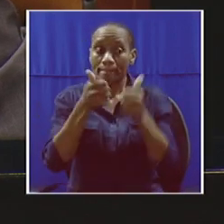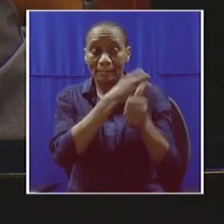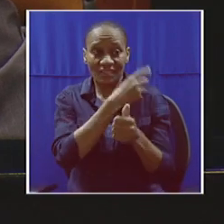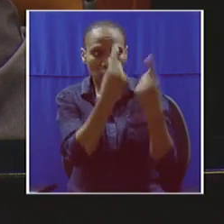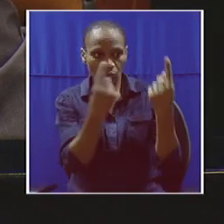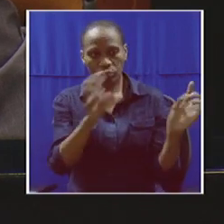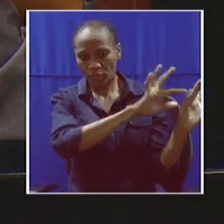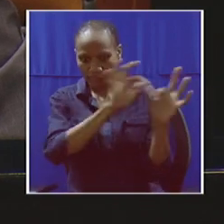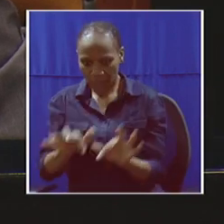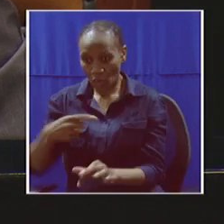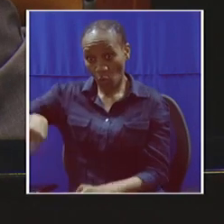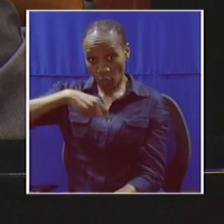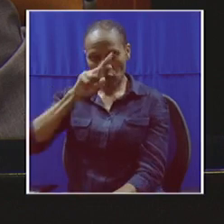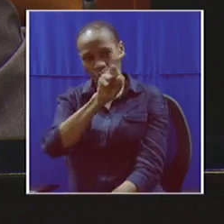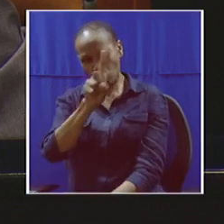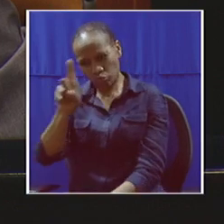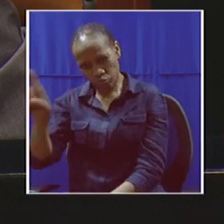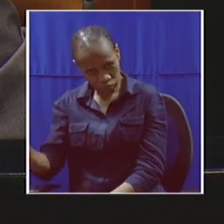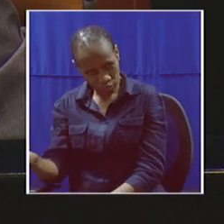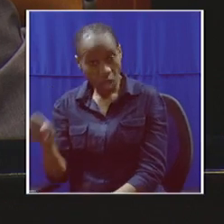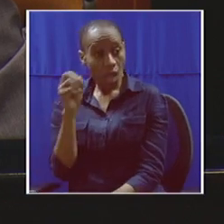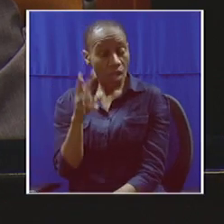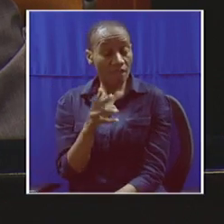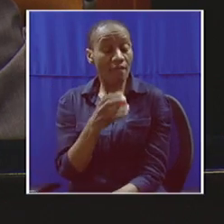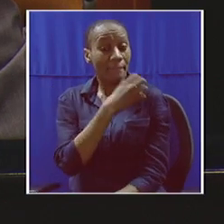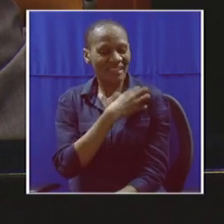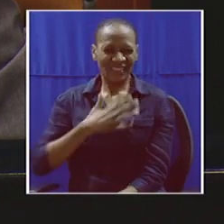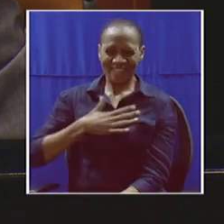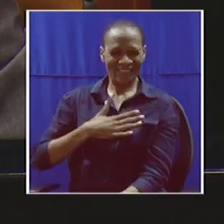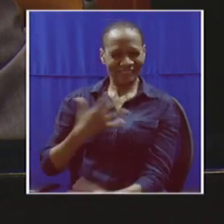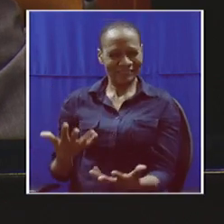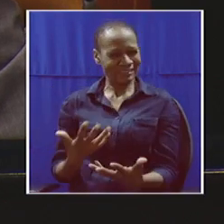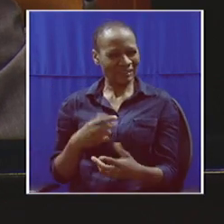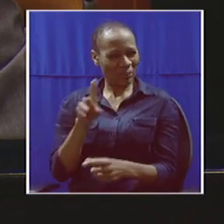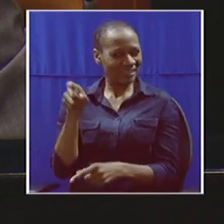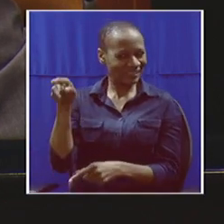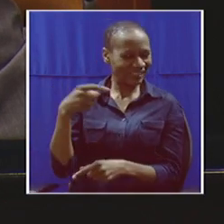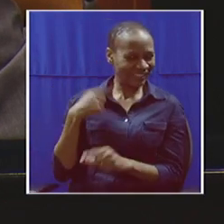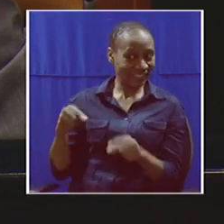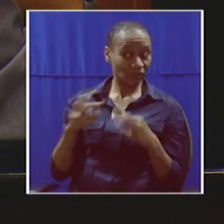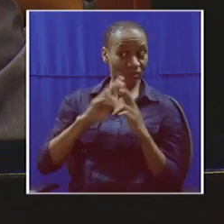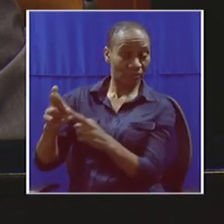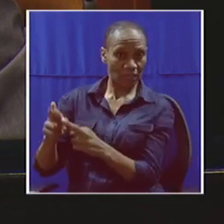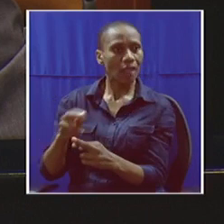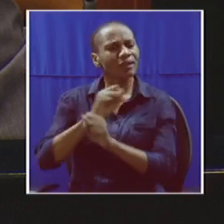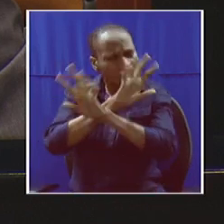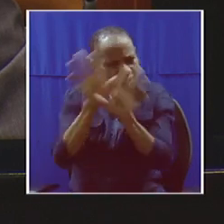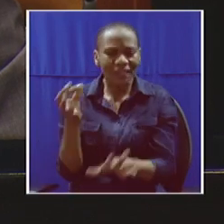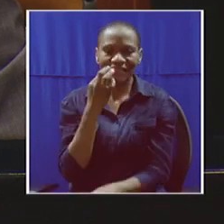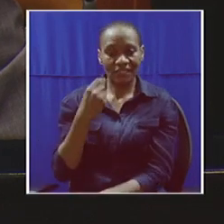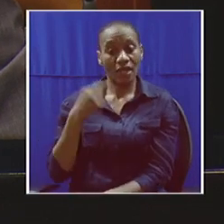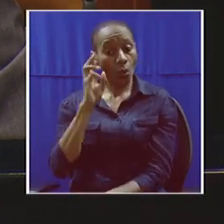responded if the minister gets into a territory that she's not acquainted with and she clearly indicates to the house that she must still